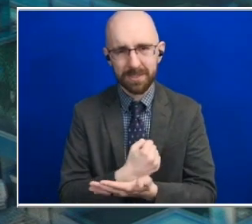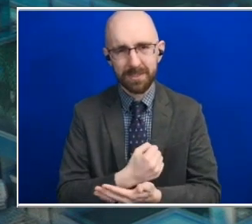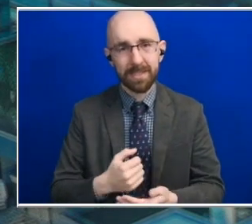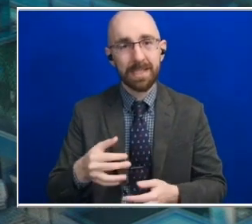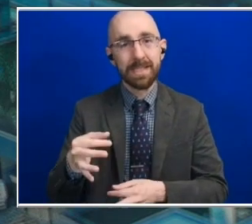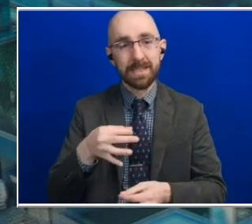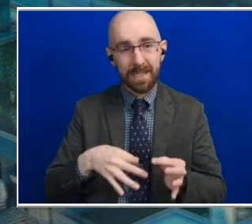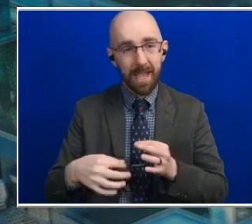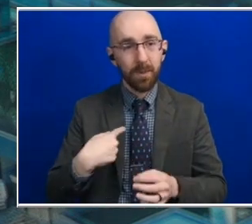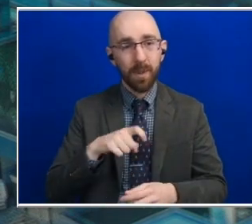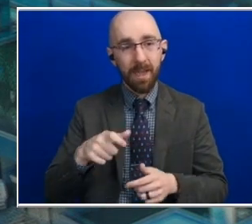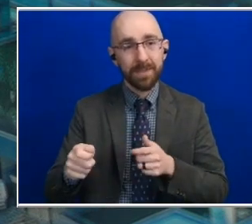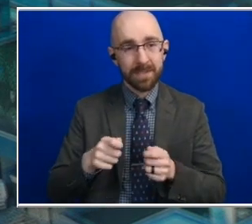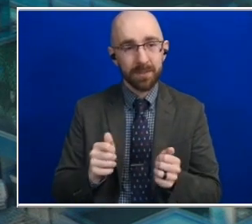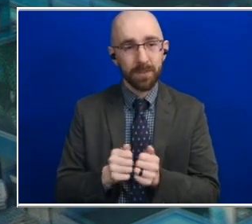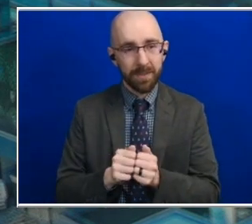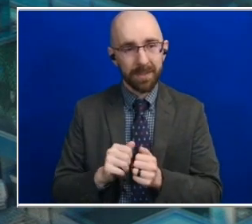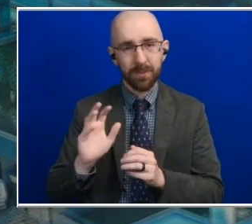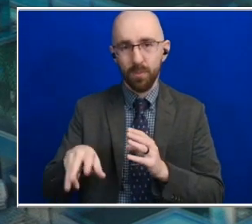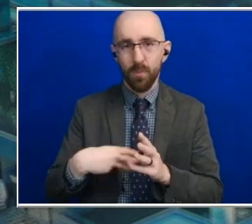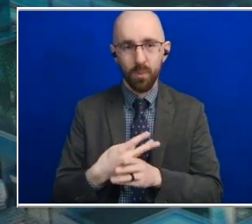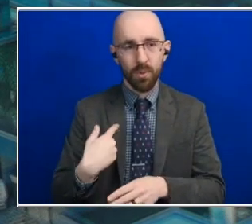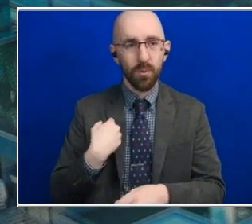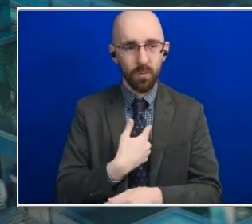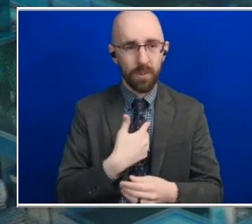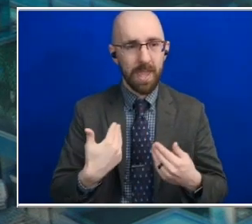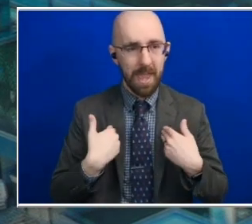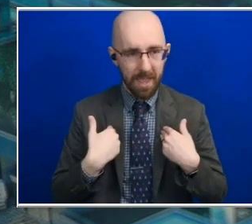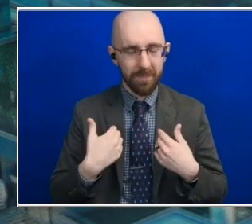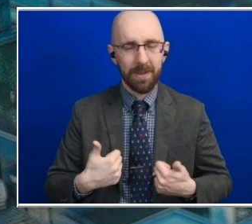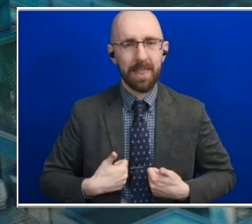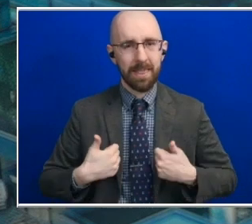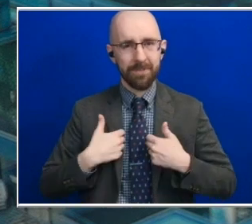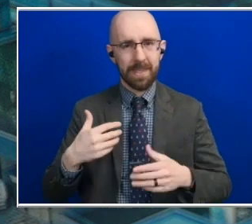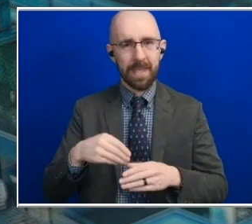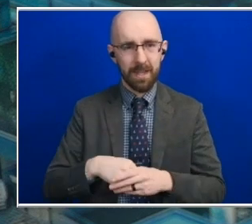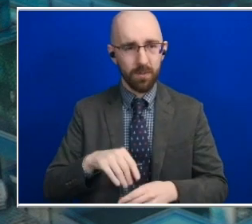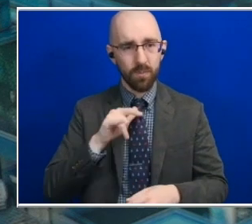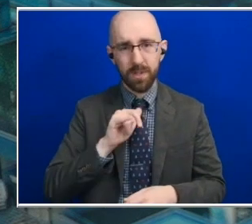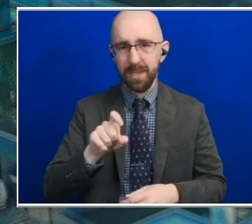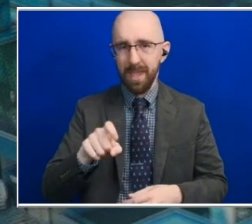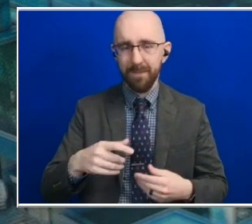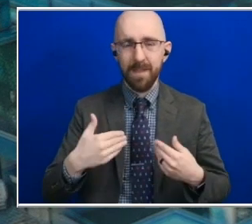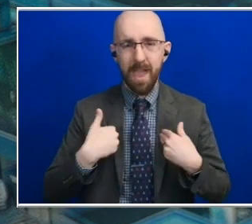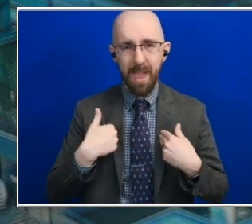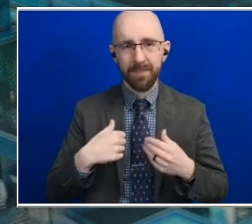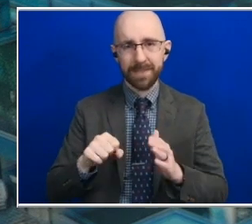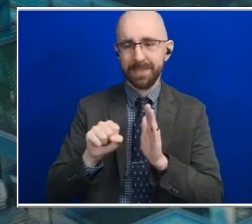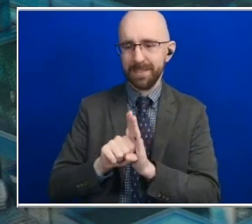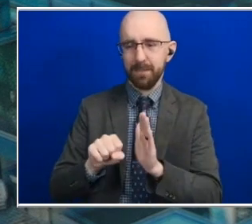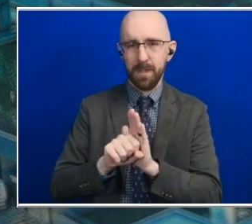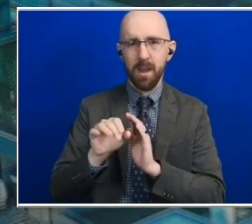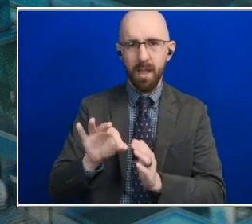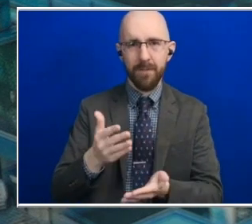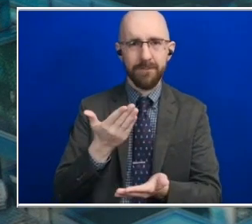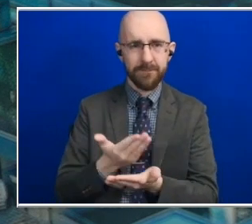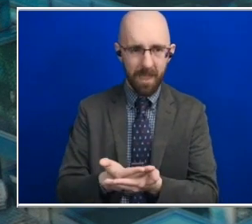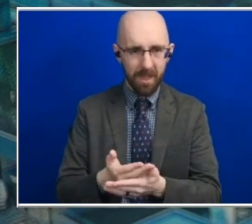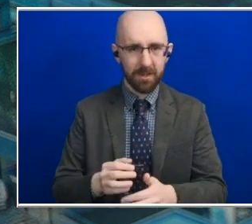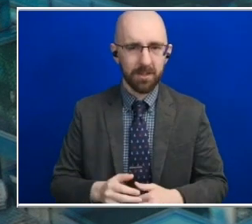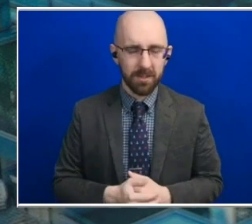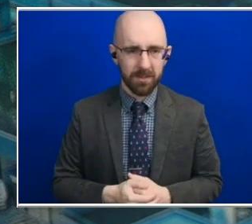with is the world we have, the world we're living in, and we really have to have a statement of fact,